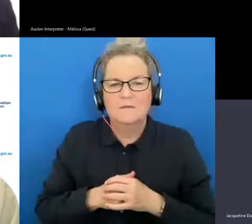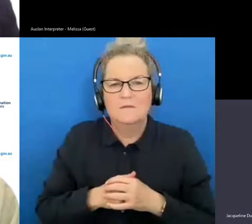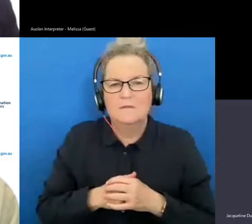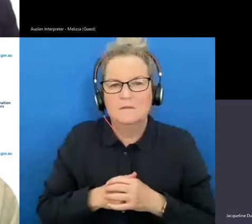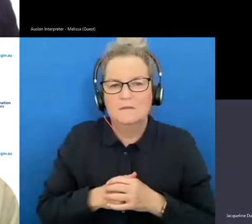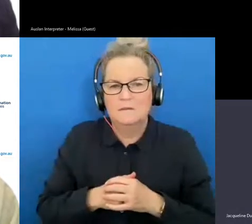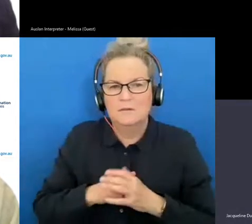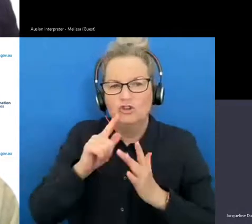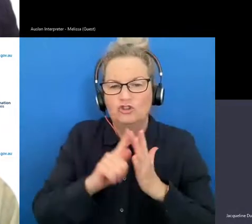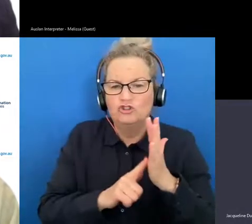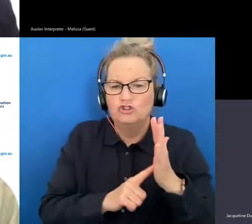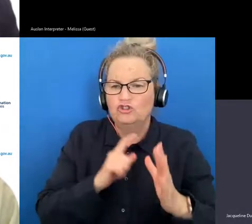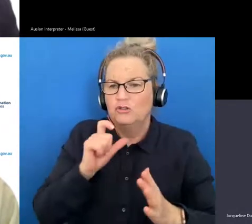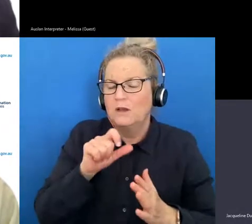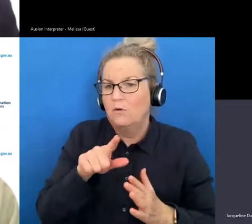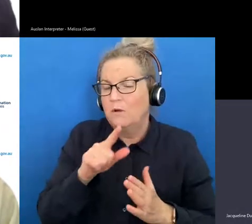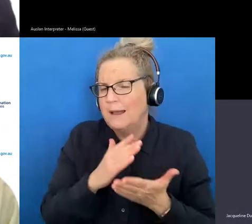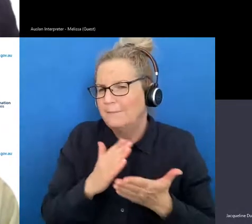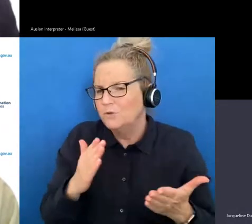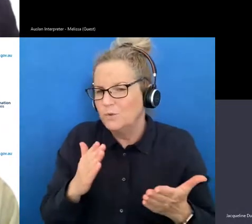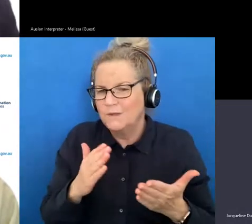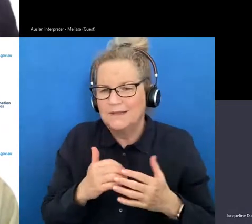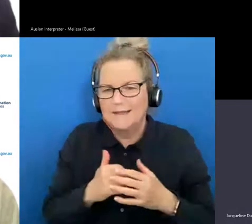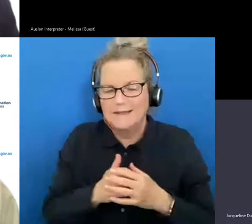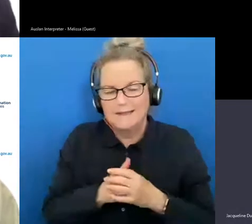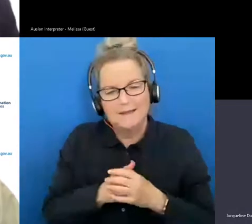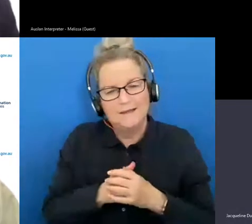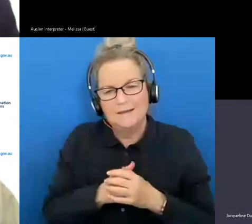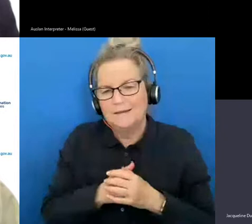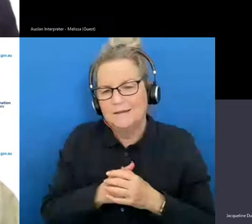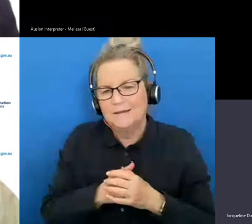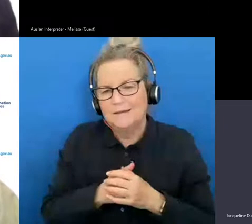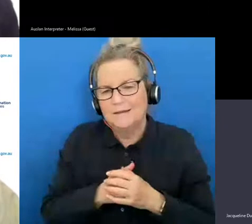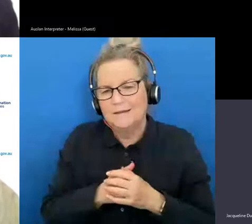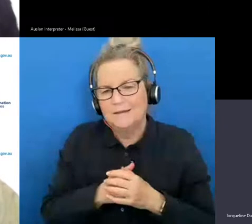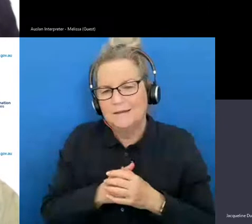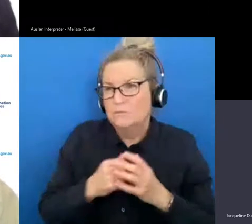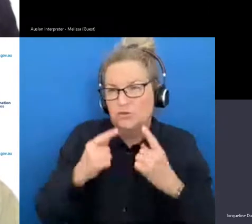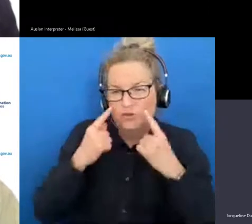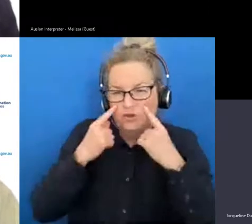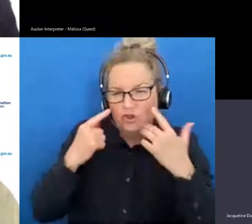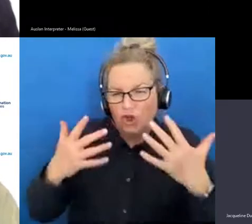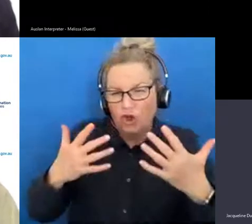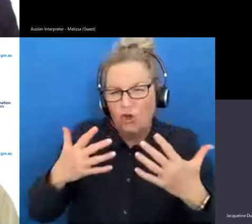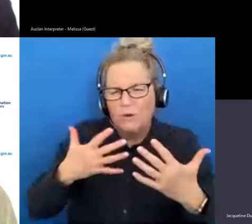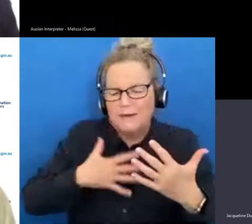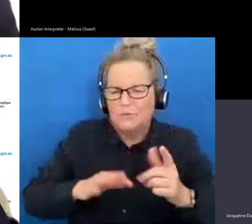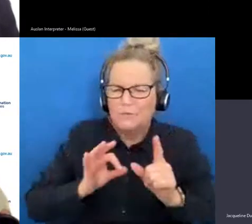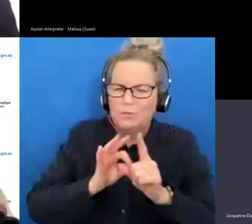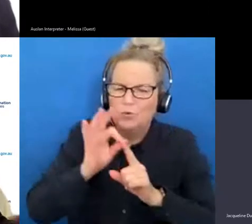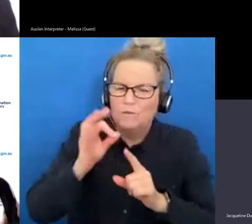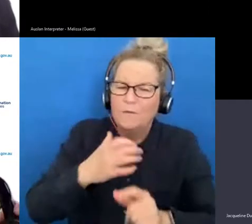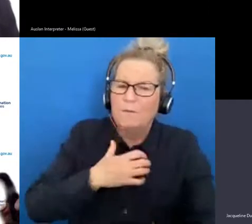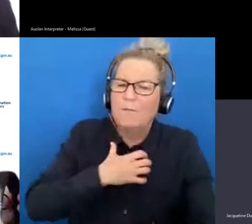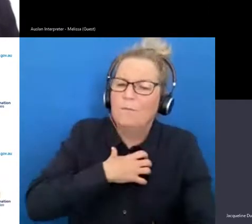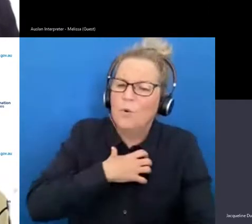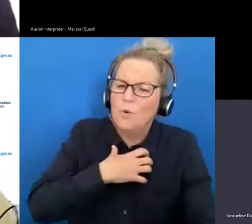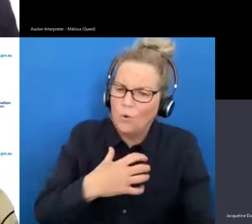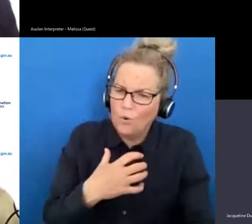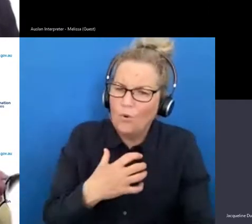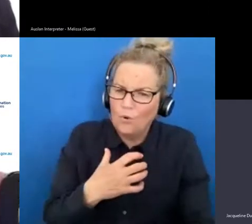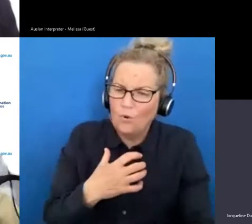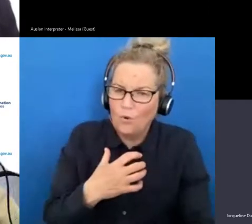And I think, you know, it just shows we need to do that better, I think. You know, not just, it sounds